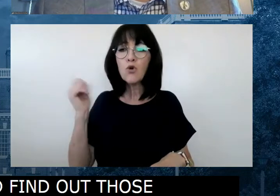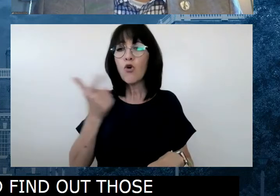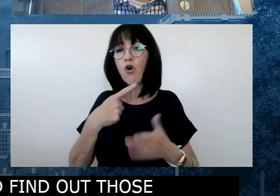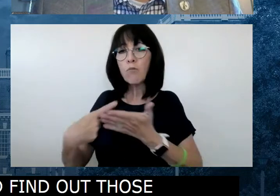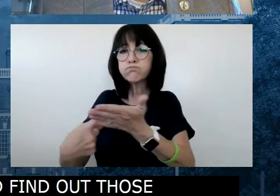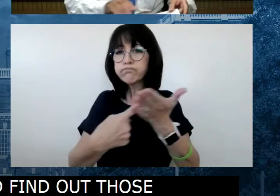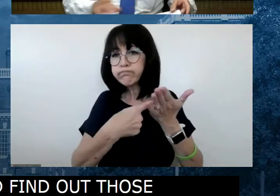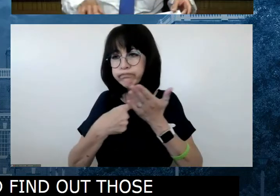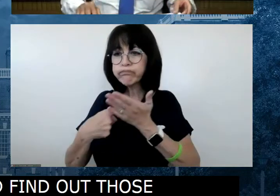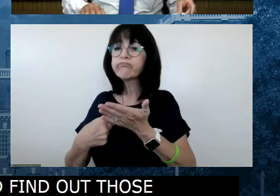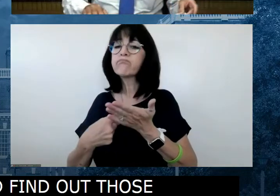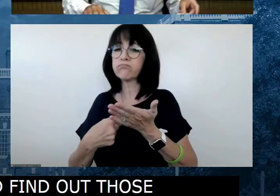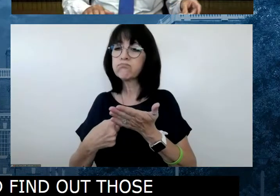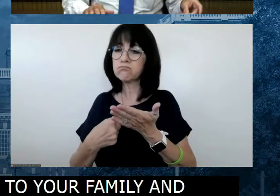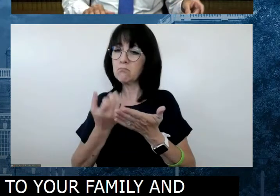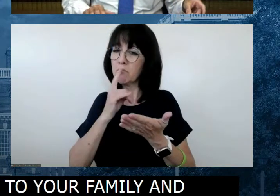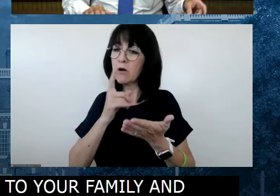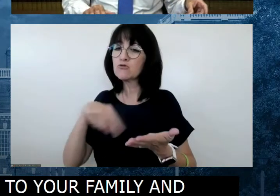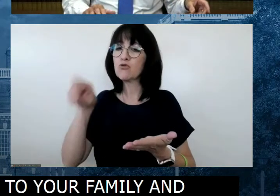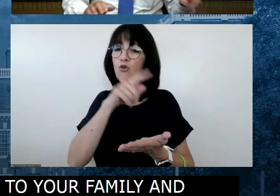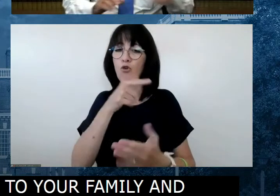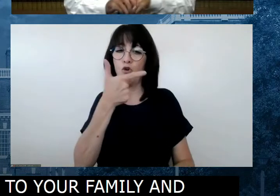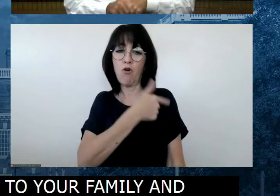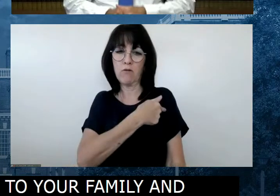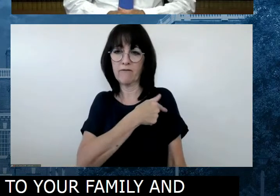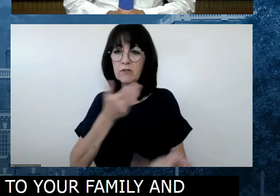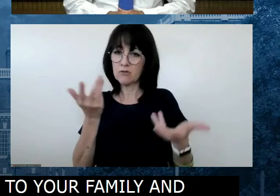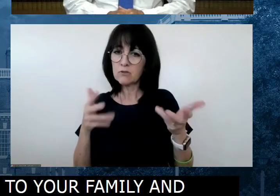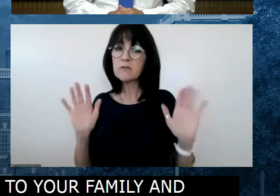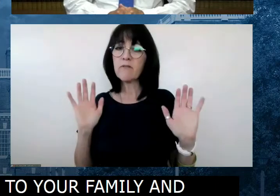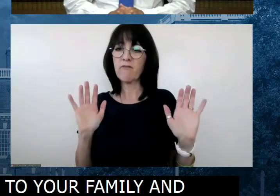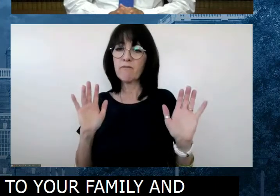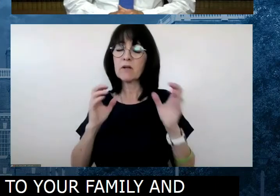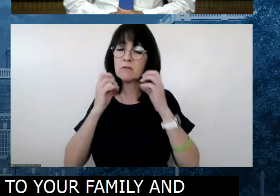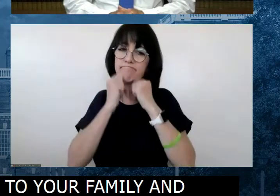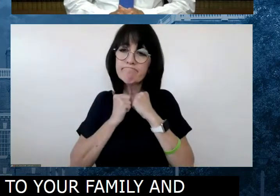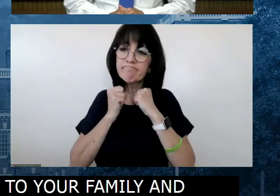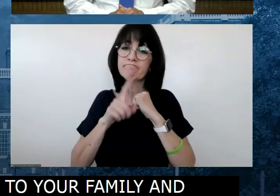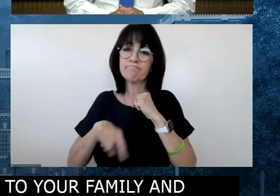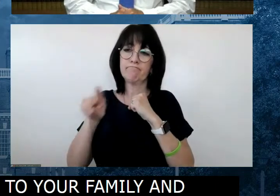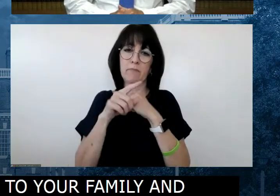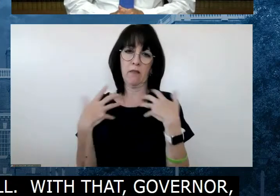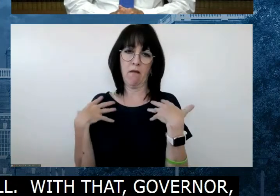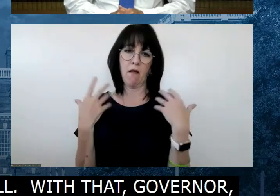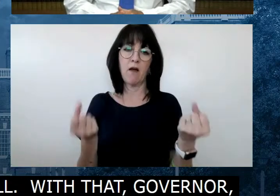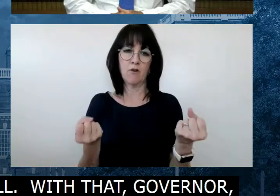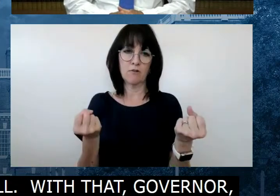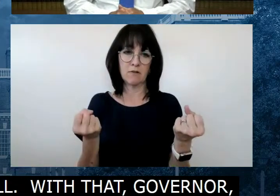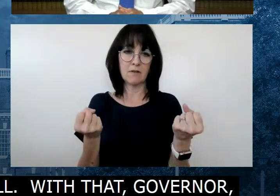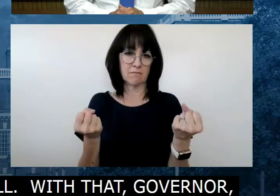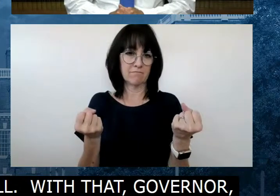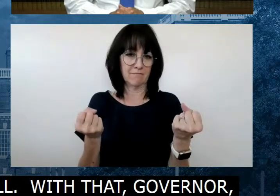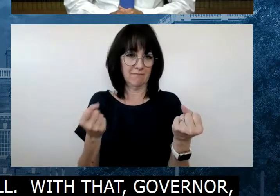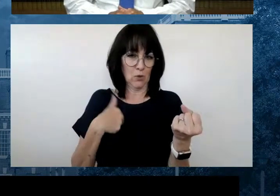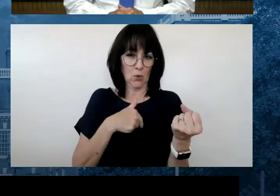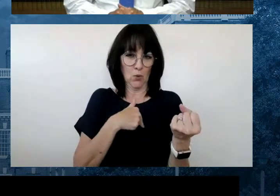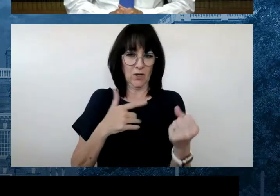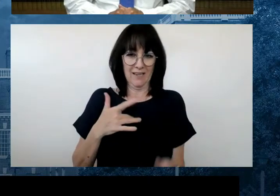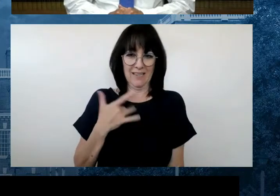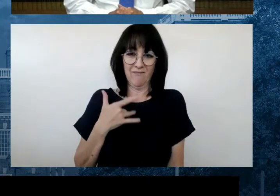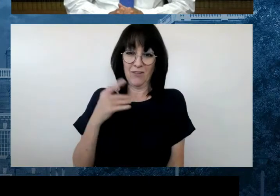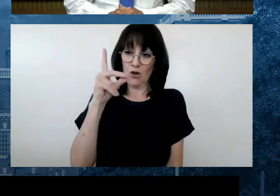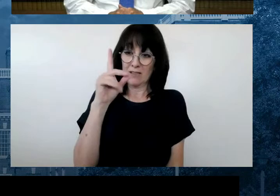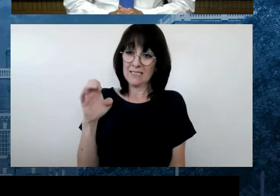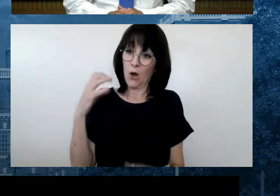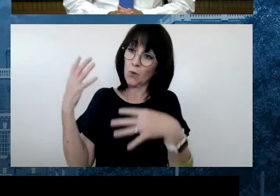you. Thank you, AJ. Certainly Delaware does win when everybody gets vaccinated. Our goal to have 70% of